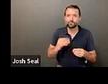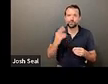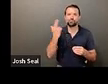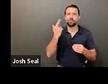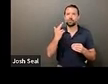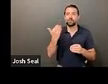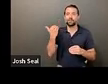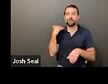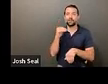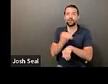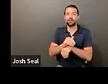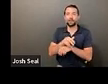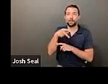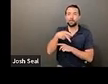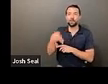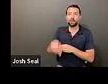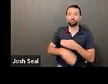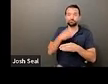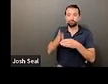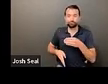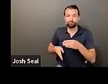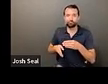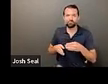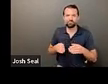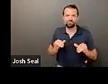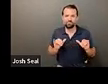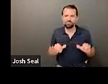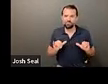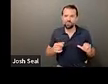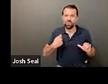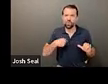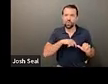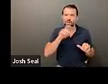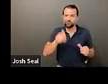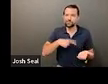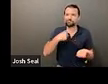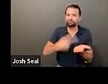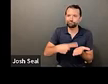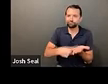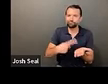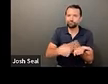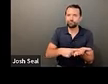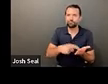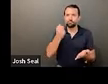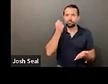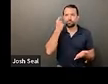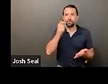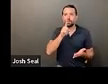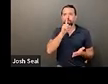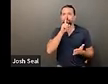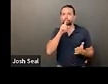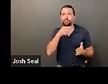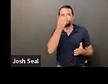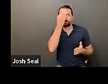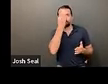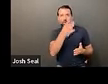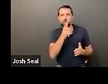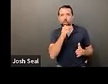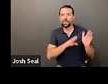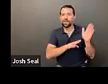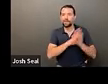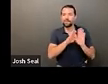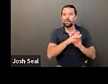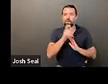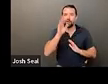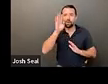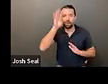I have never once shared or given any credit to the individuals who developed this procedural manual. This was